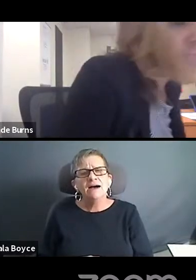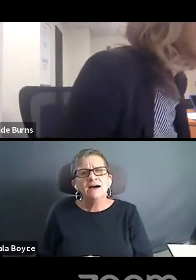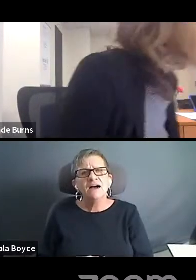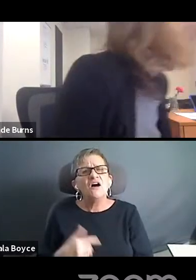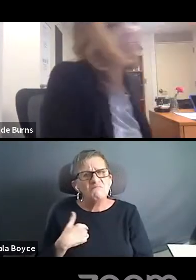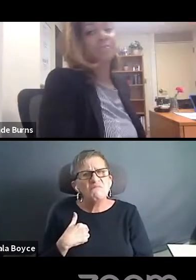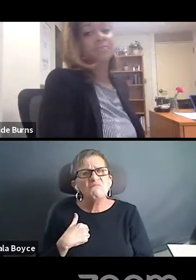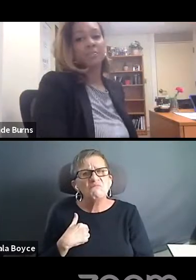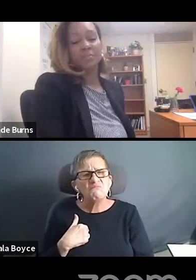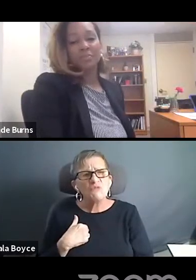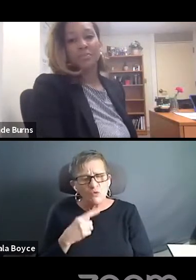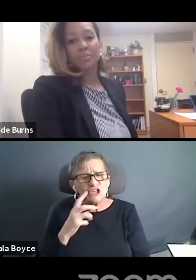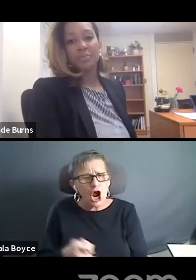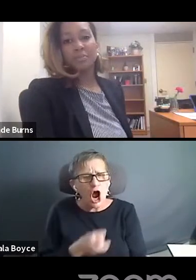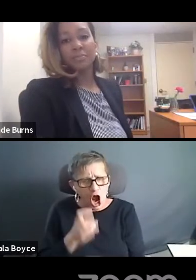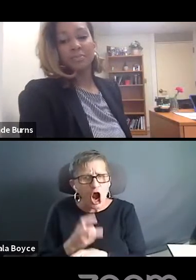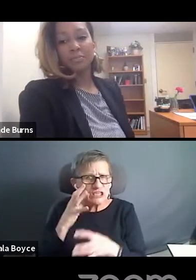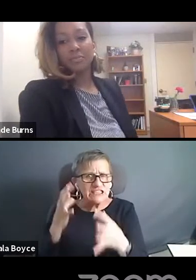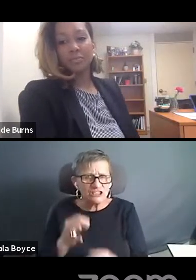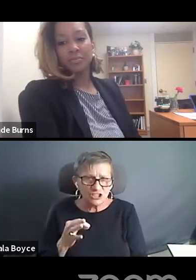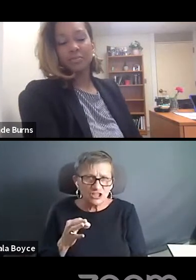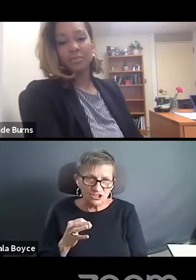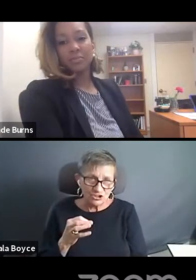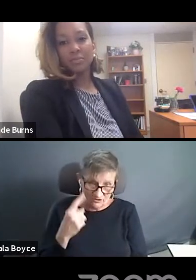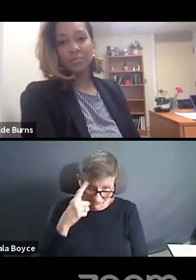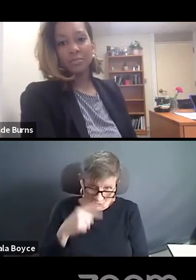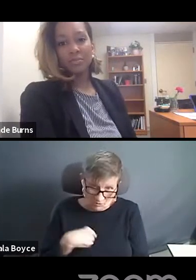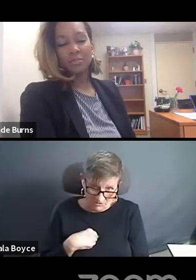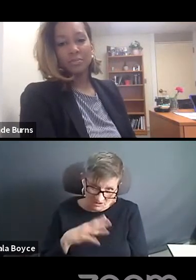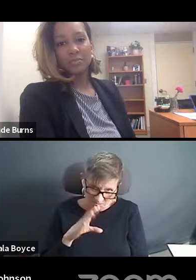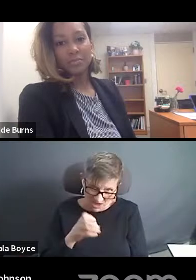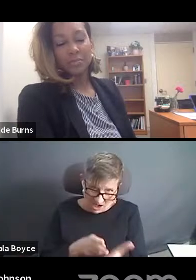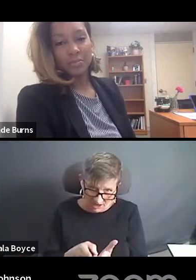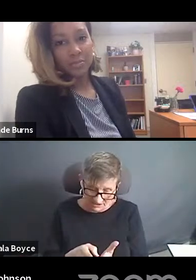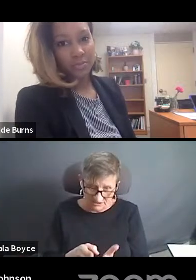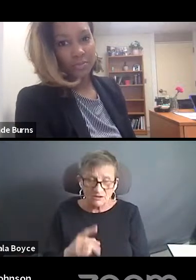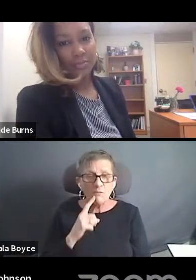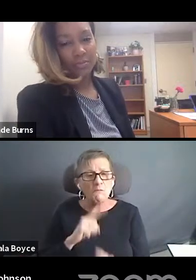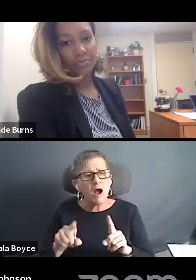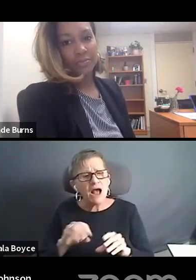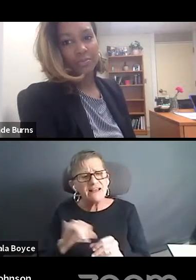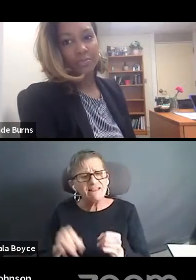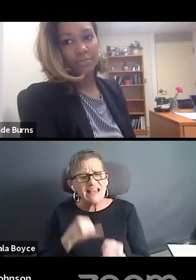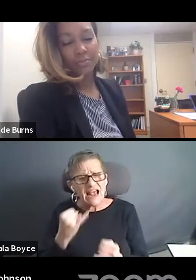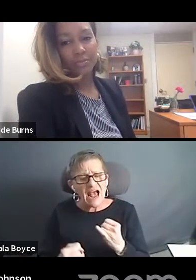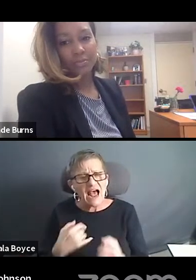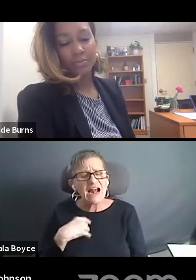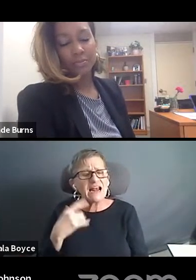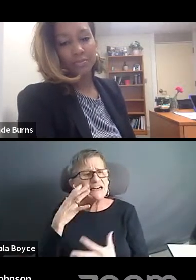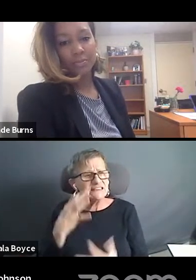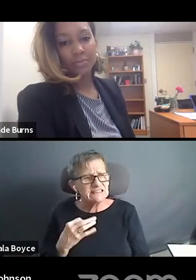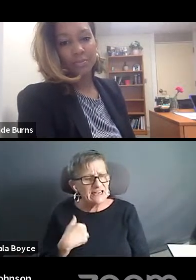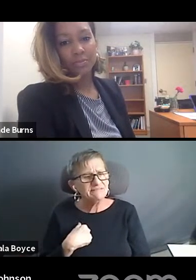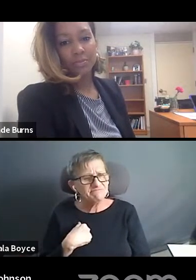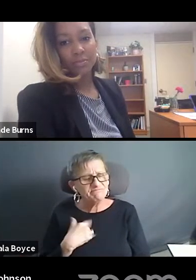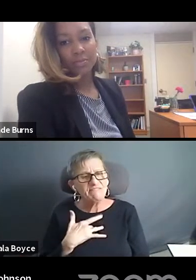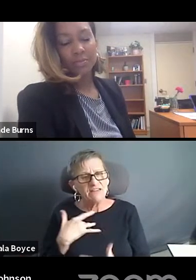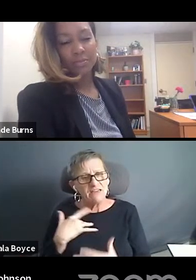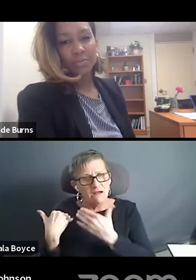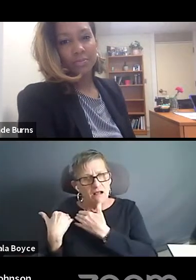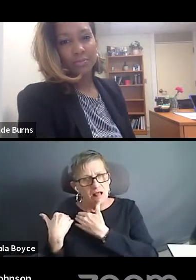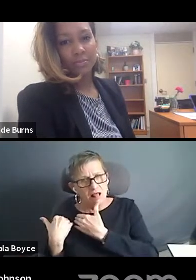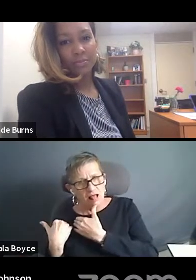it was a hard decision, to be completely honest, but at the end of the day, I felt a weighty responsibility